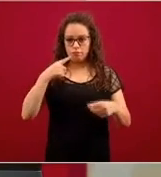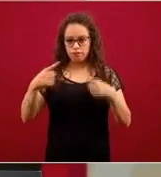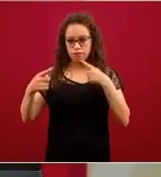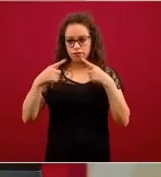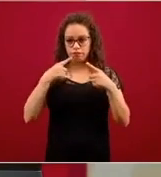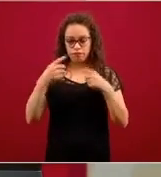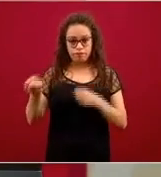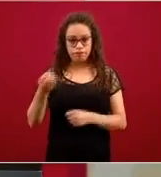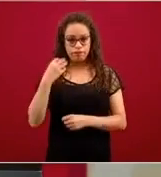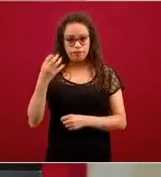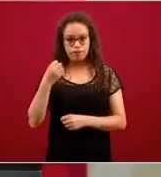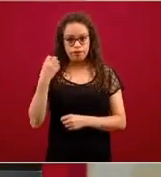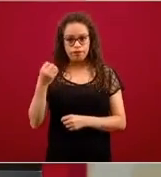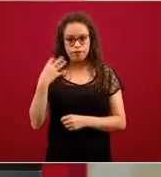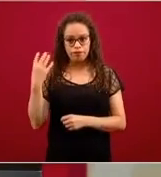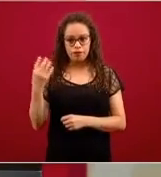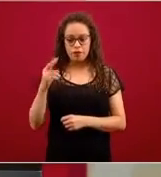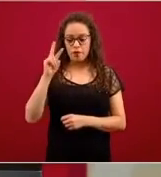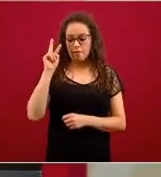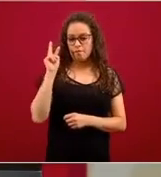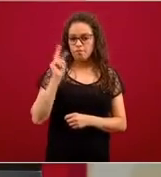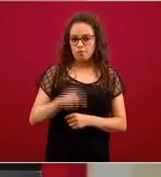these municipal presidents,